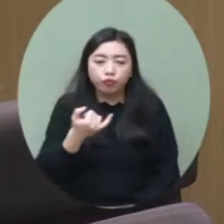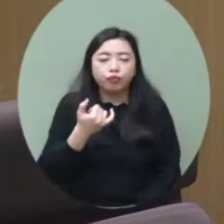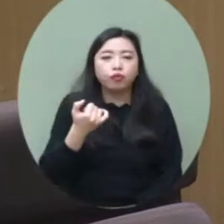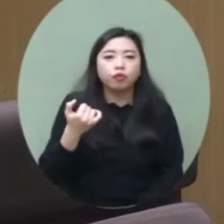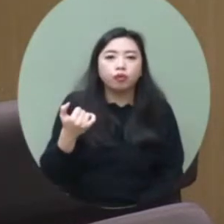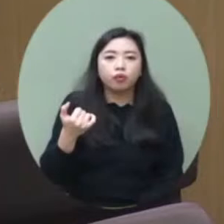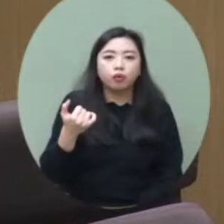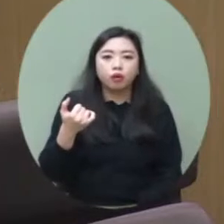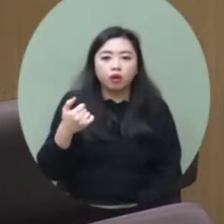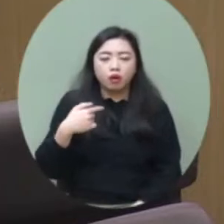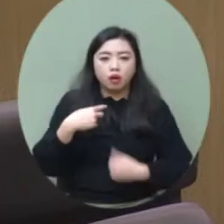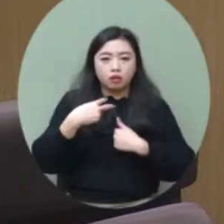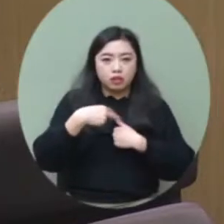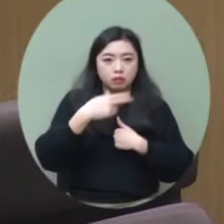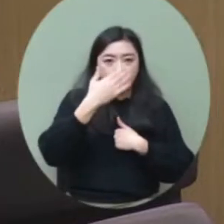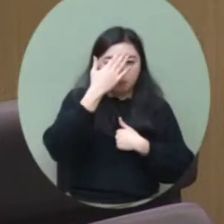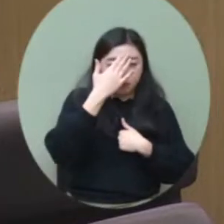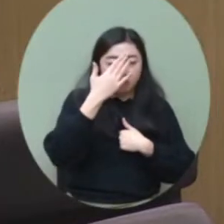Health.